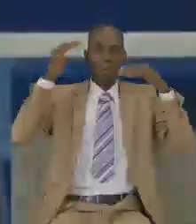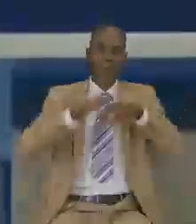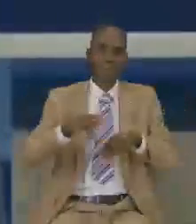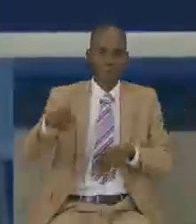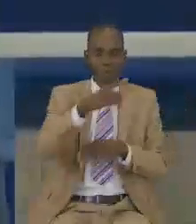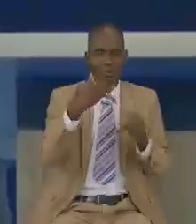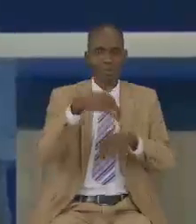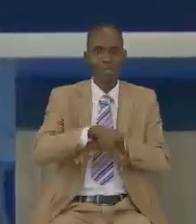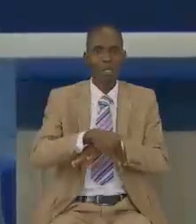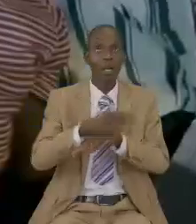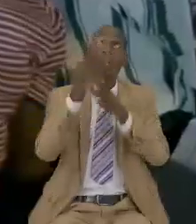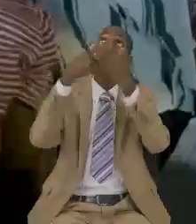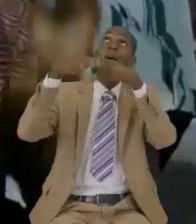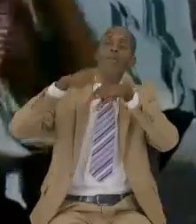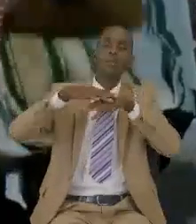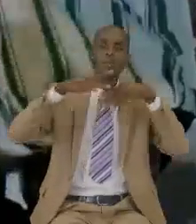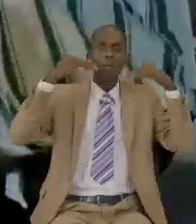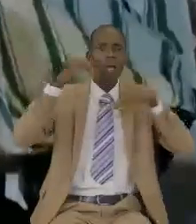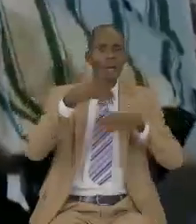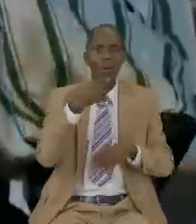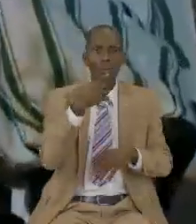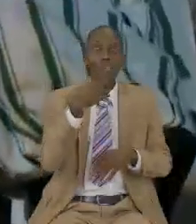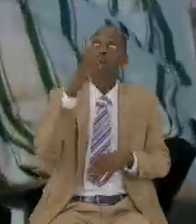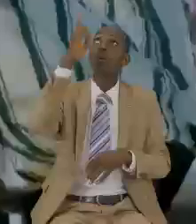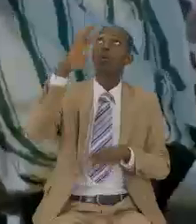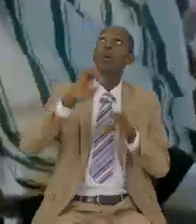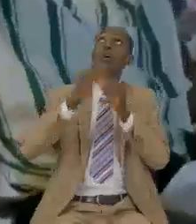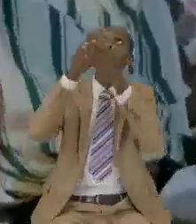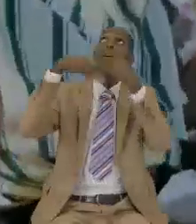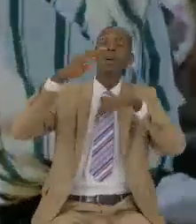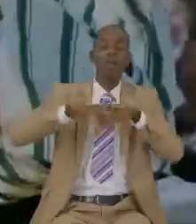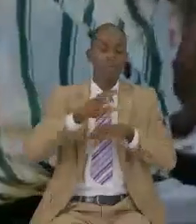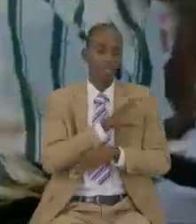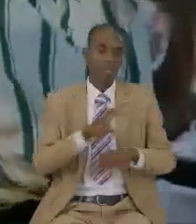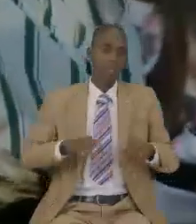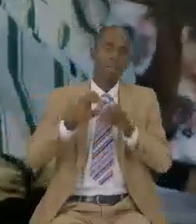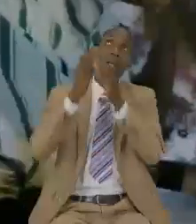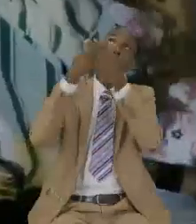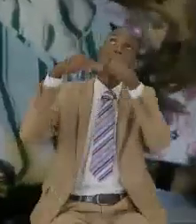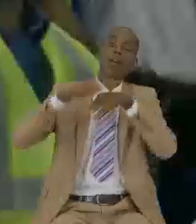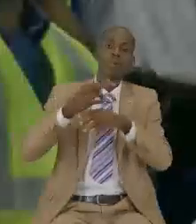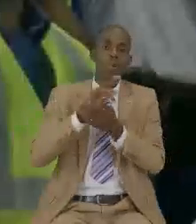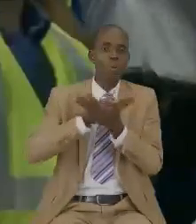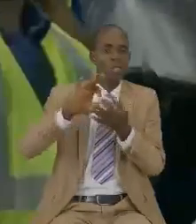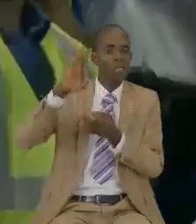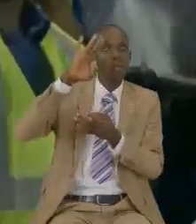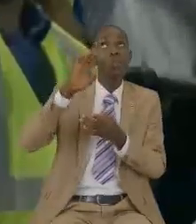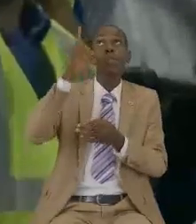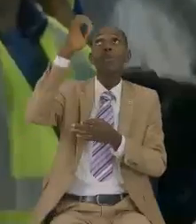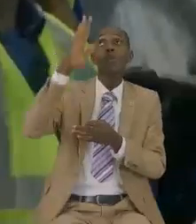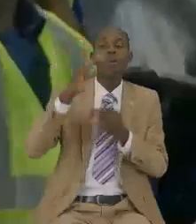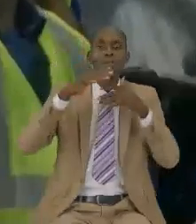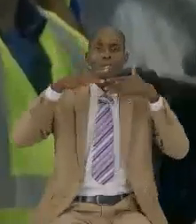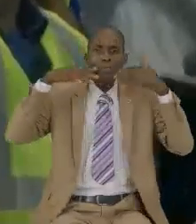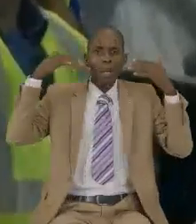you? Heaven. God in heaven. Christ in heaven, the Holy Ghost. God smiles